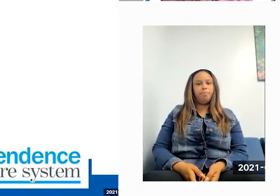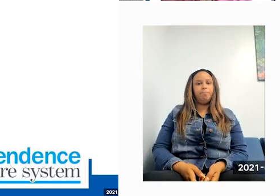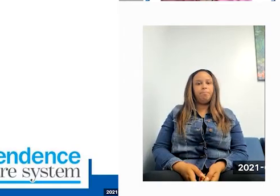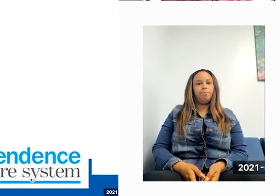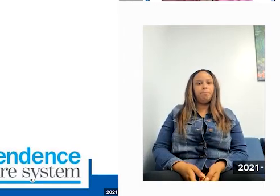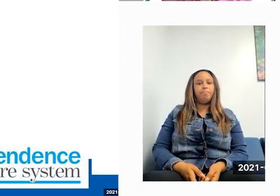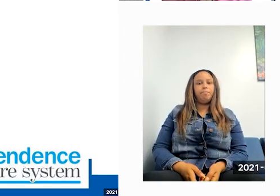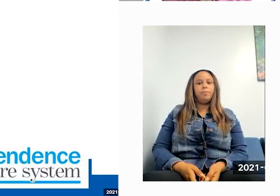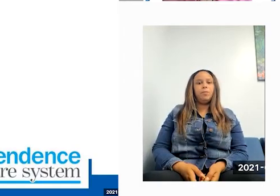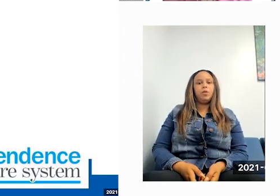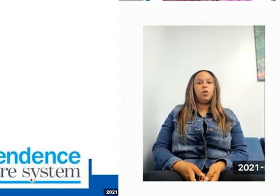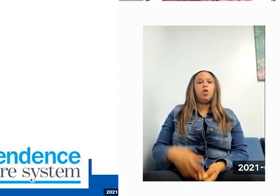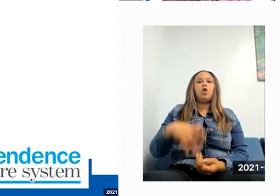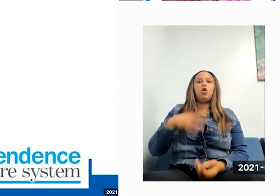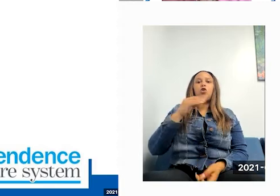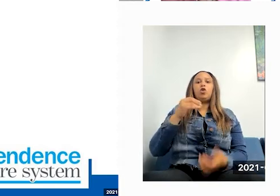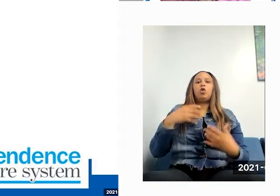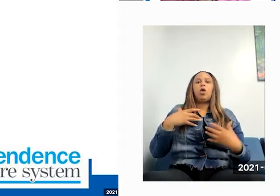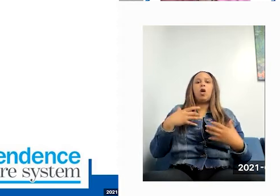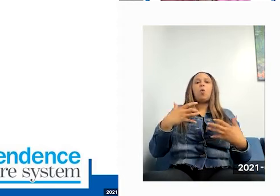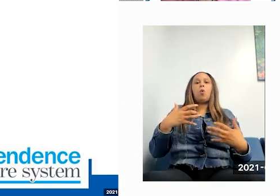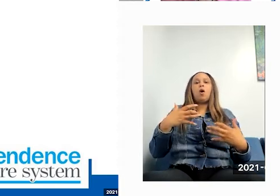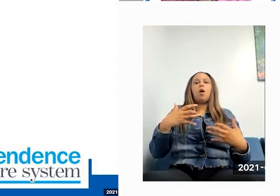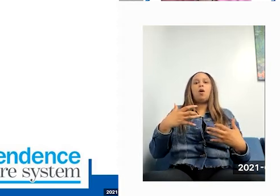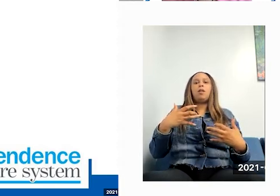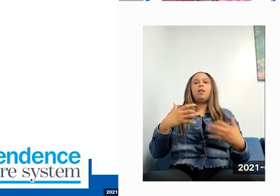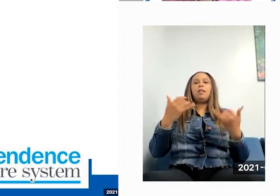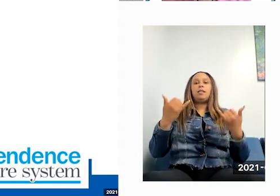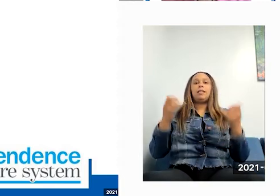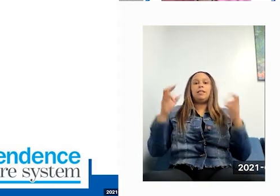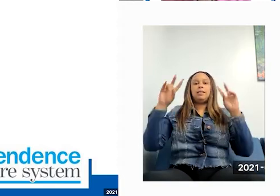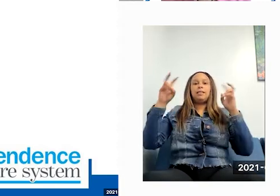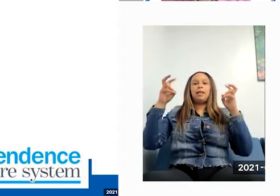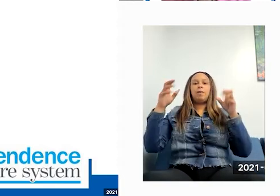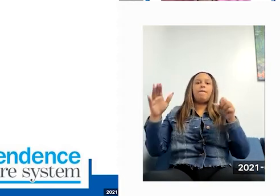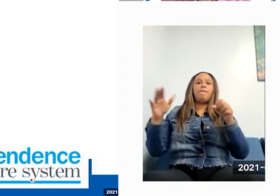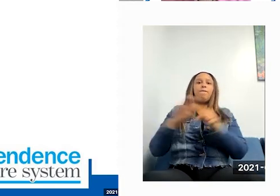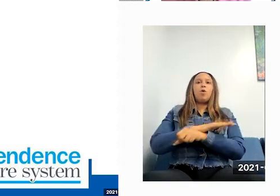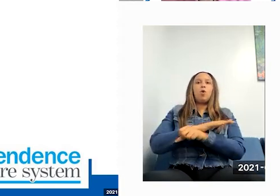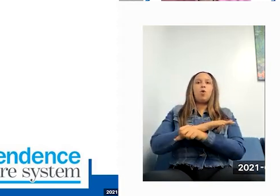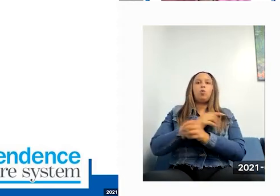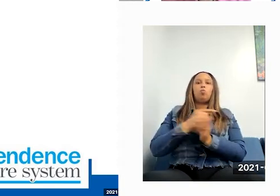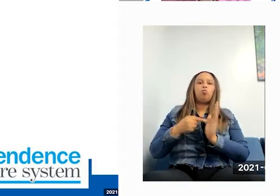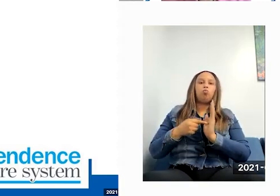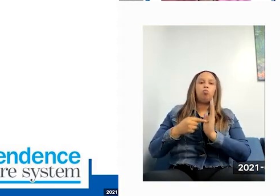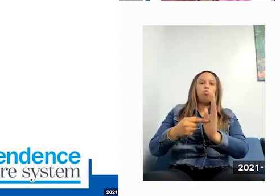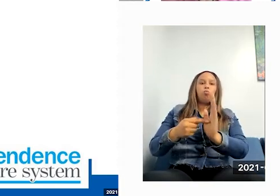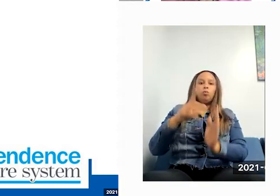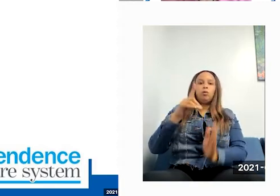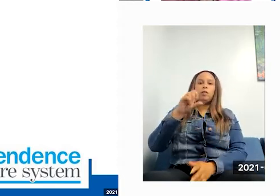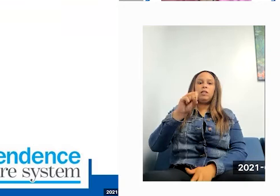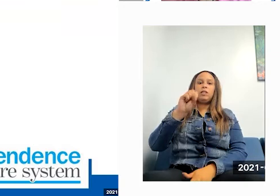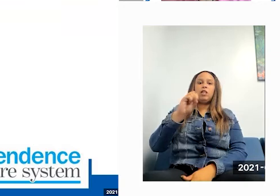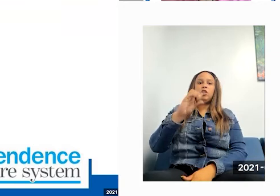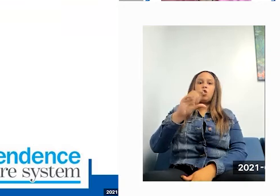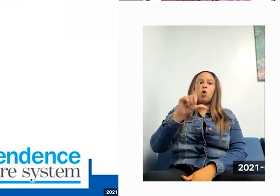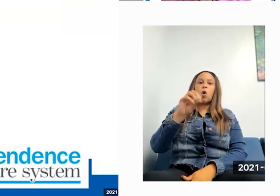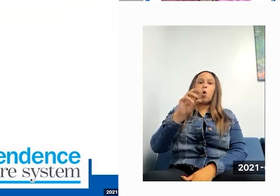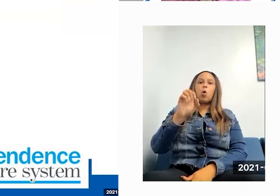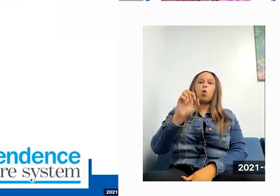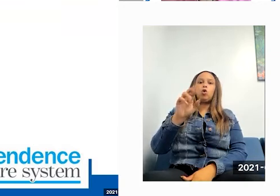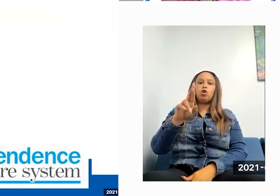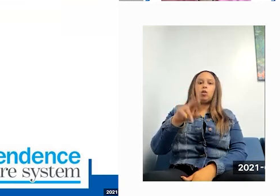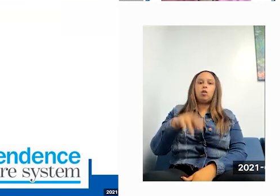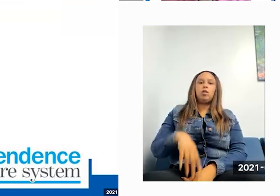want full disclosure. This topic is really about complex rehab technologies, and this